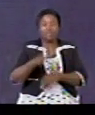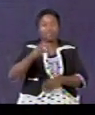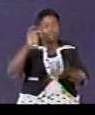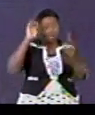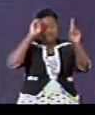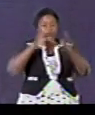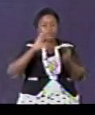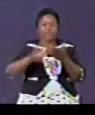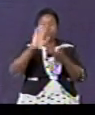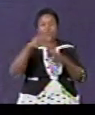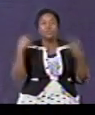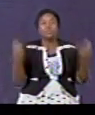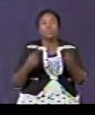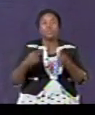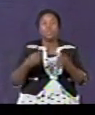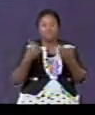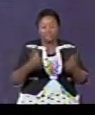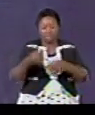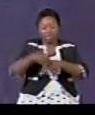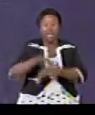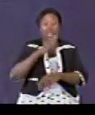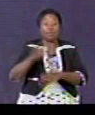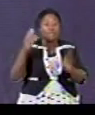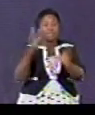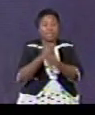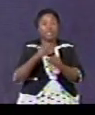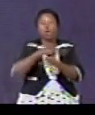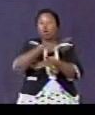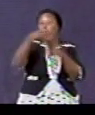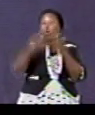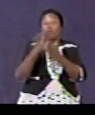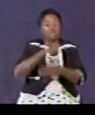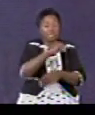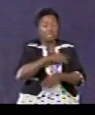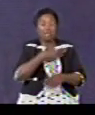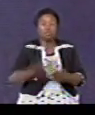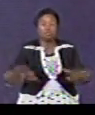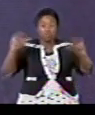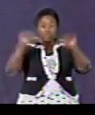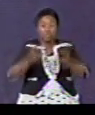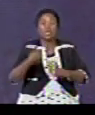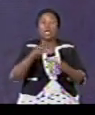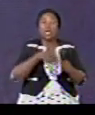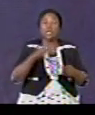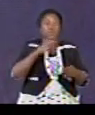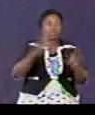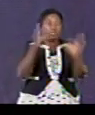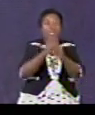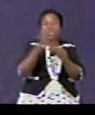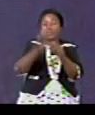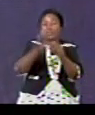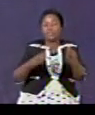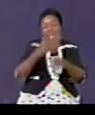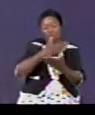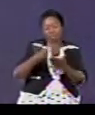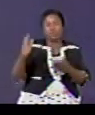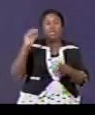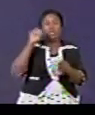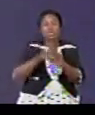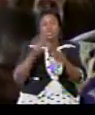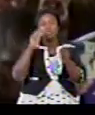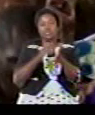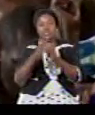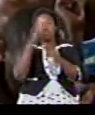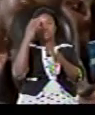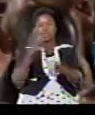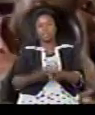sin. Tonight, he will take all the guilt and all the condemnation. He'll take everything away in Jesus'